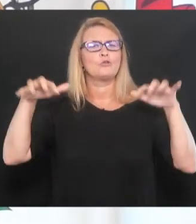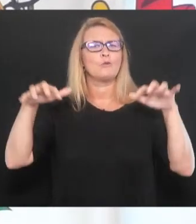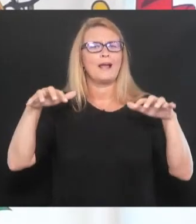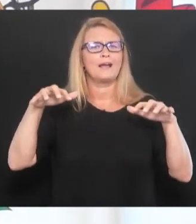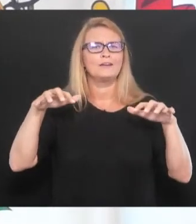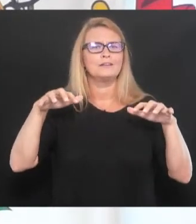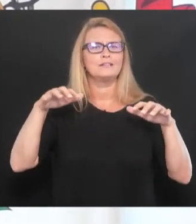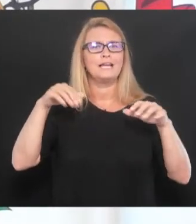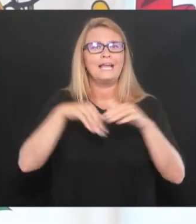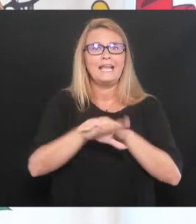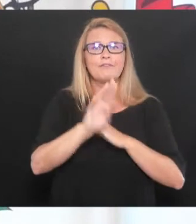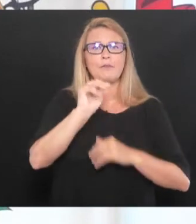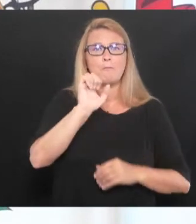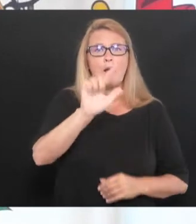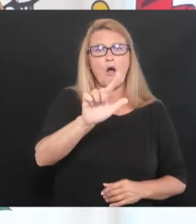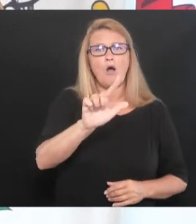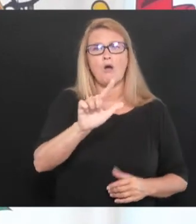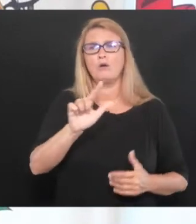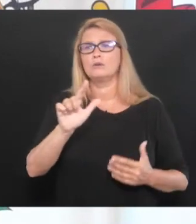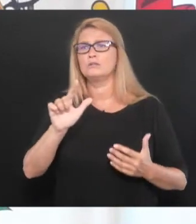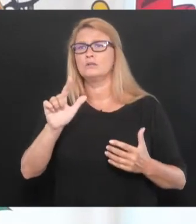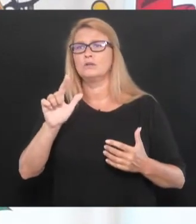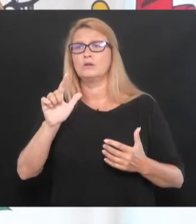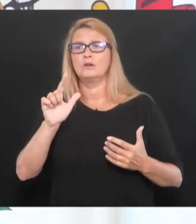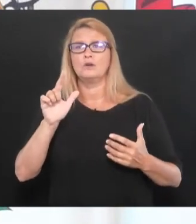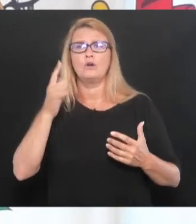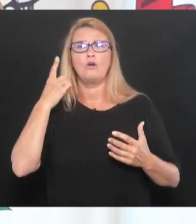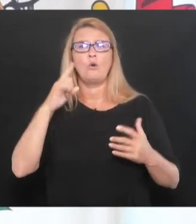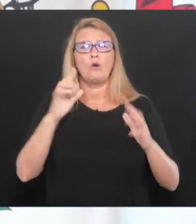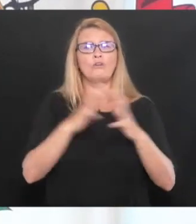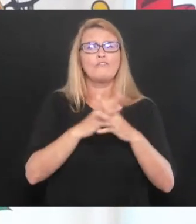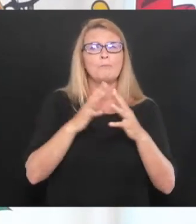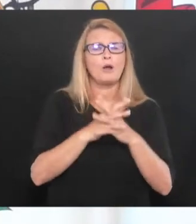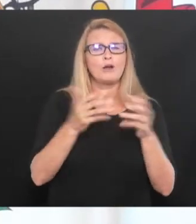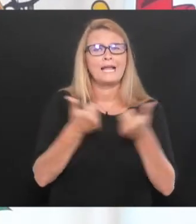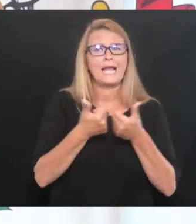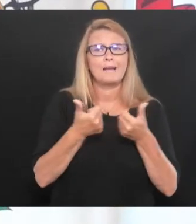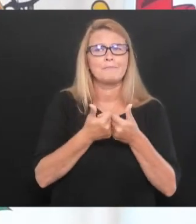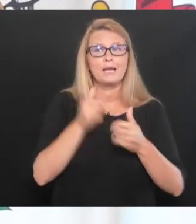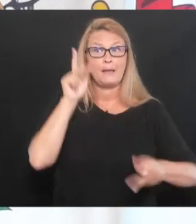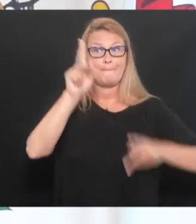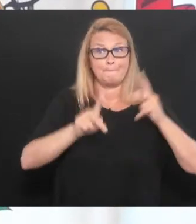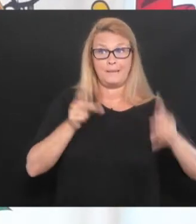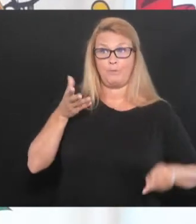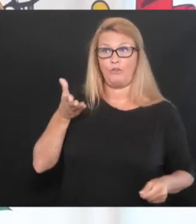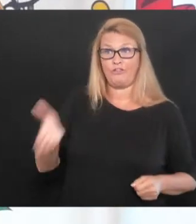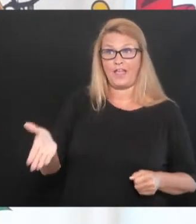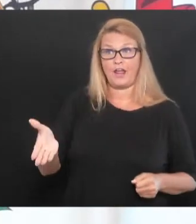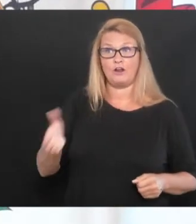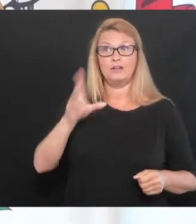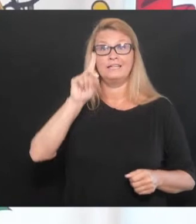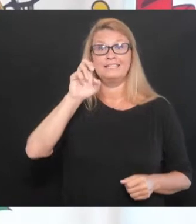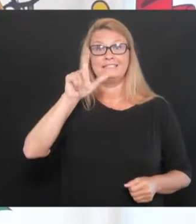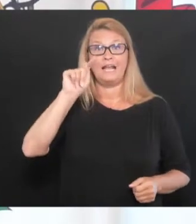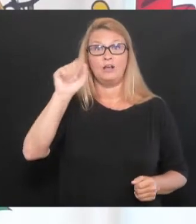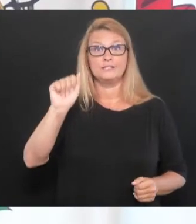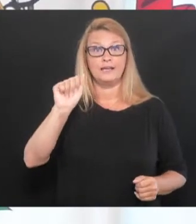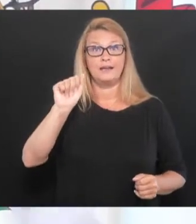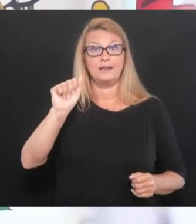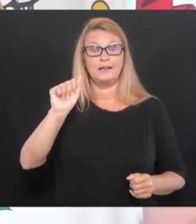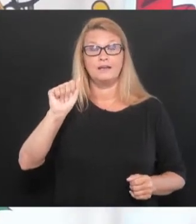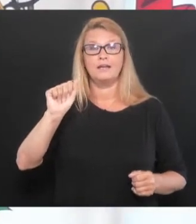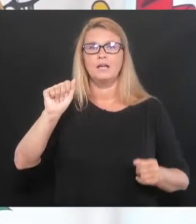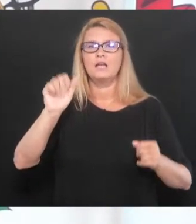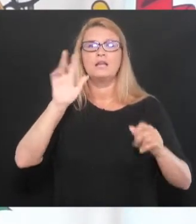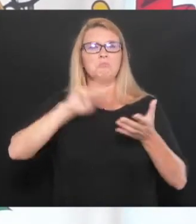a mall, or for certain that you're at a football game that there's people there with the Delta variant and it's